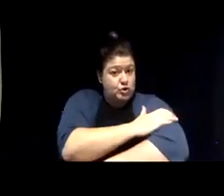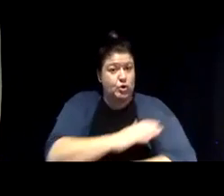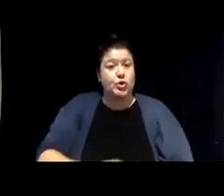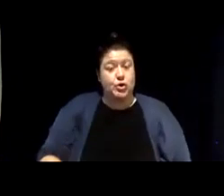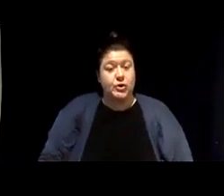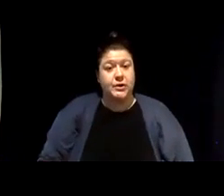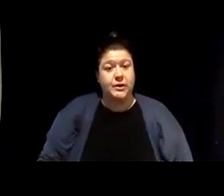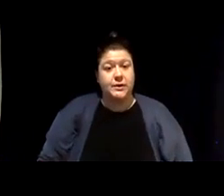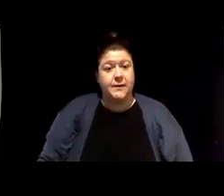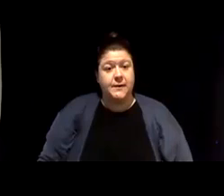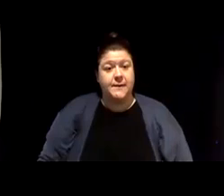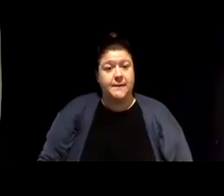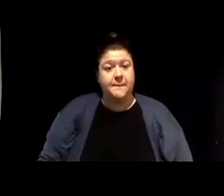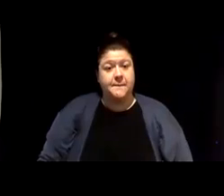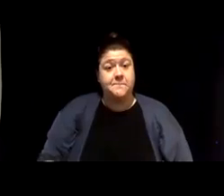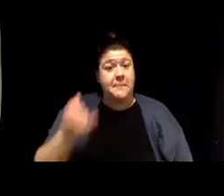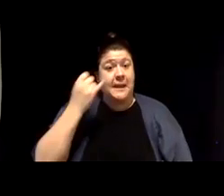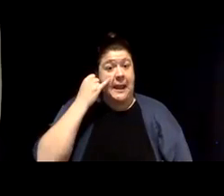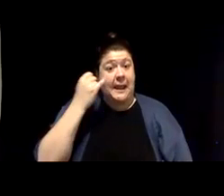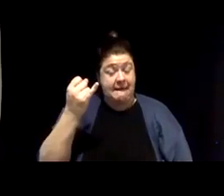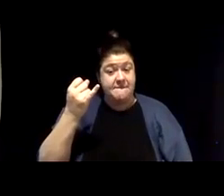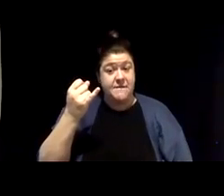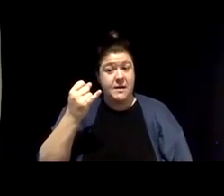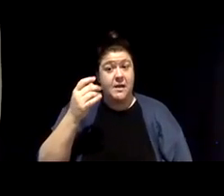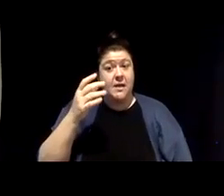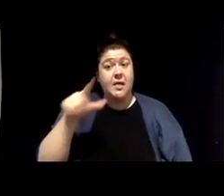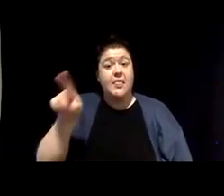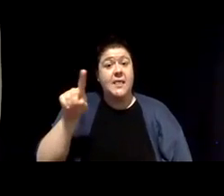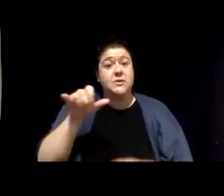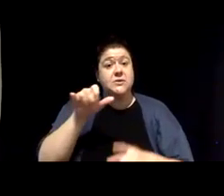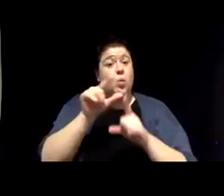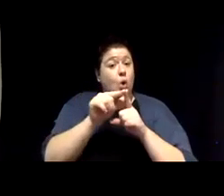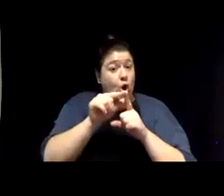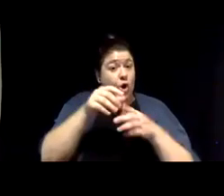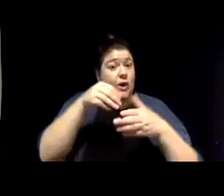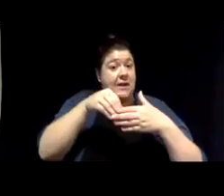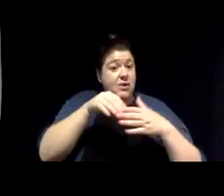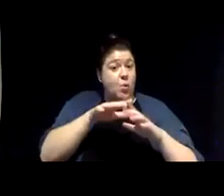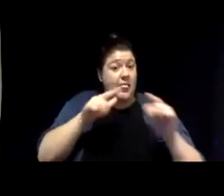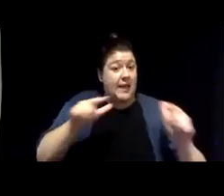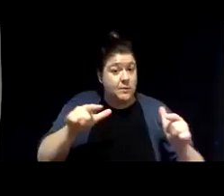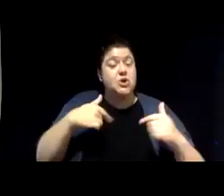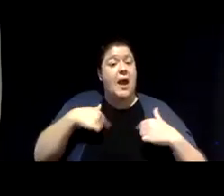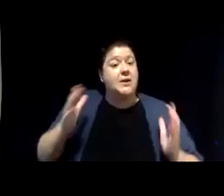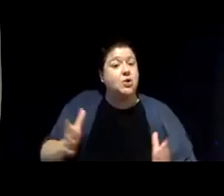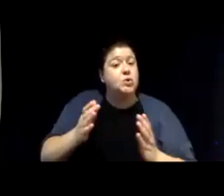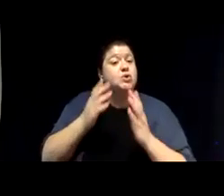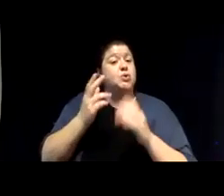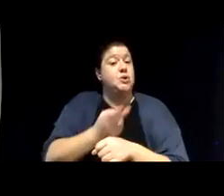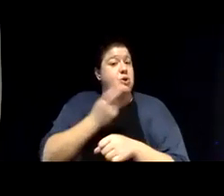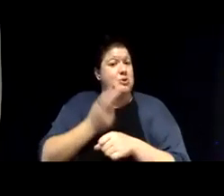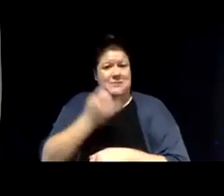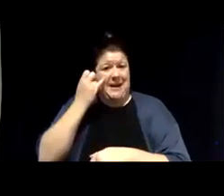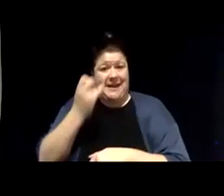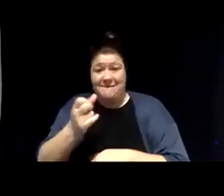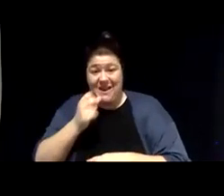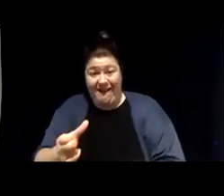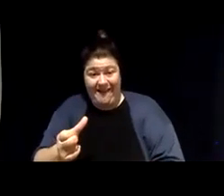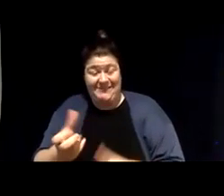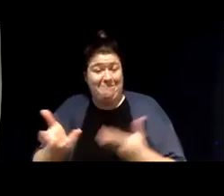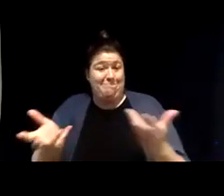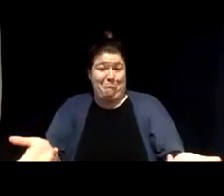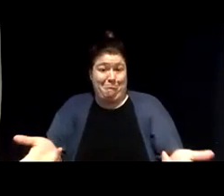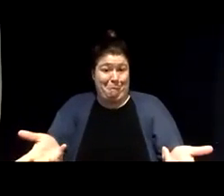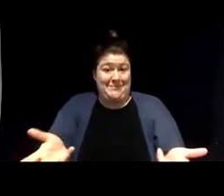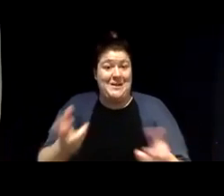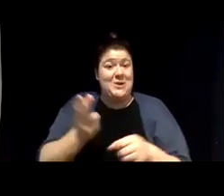Okay, if there is a term in your language, I encourage you to use that term. But if there is no term, then you can